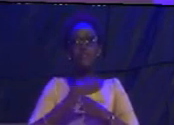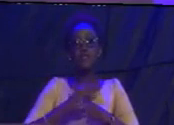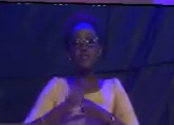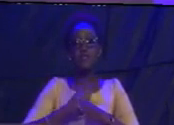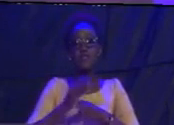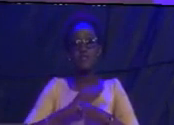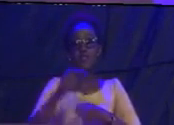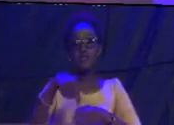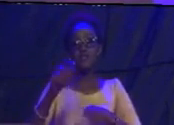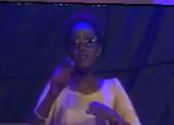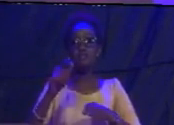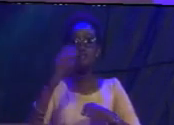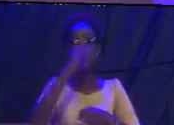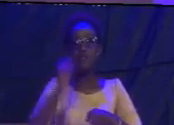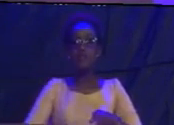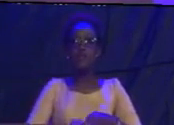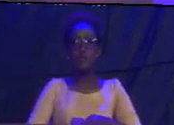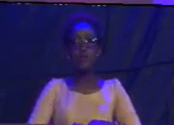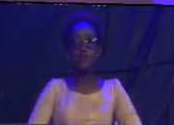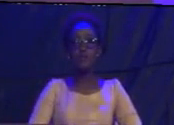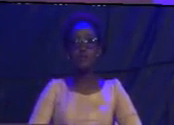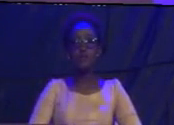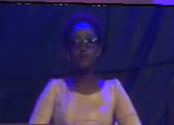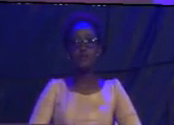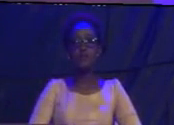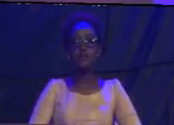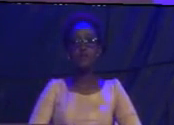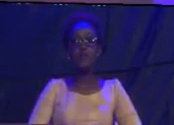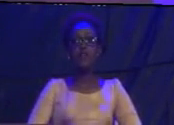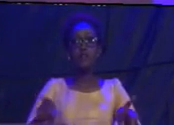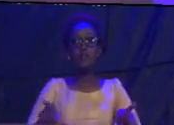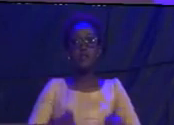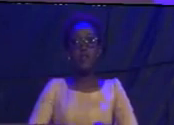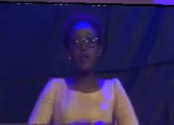are talking about foreign investment, not